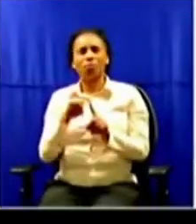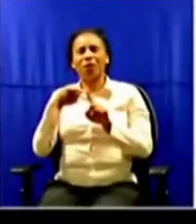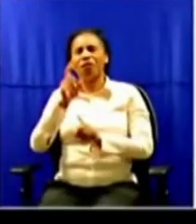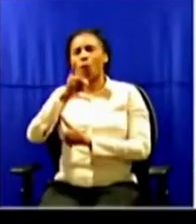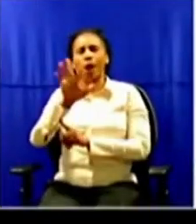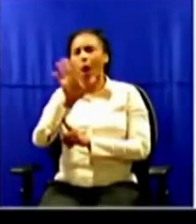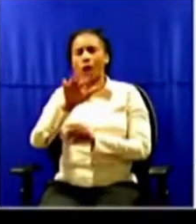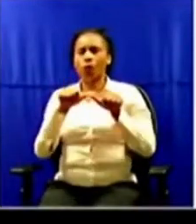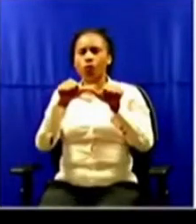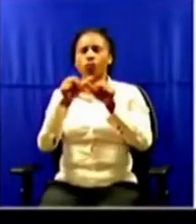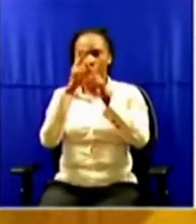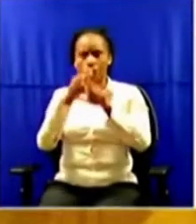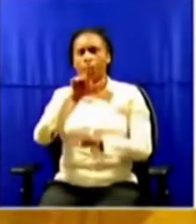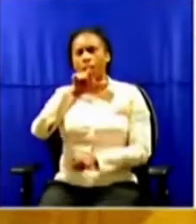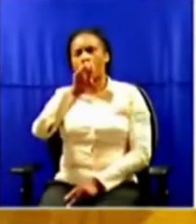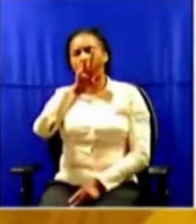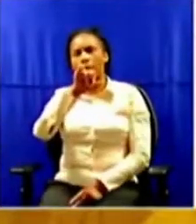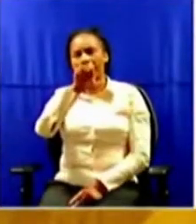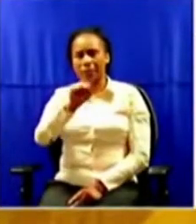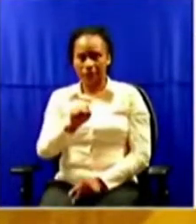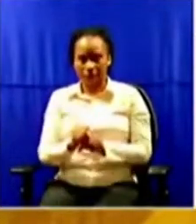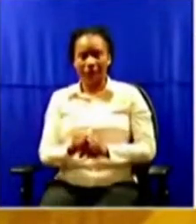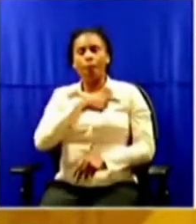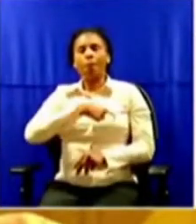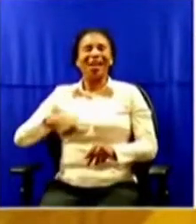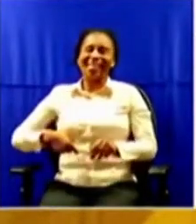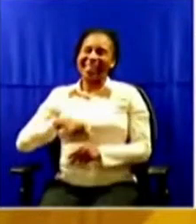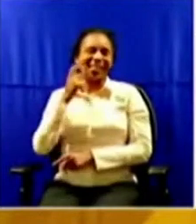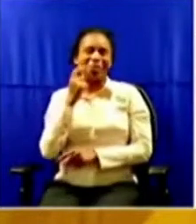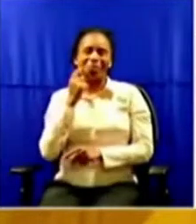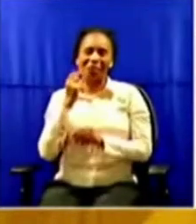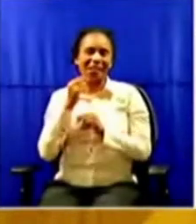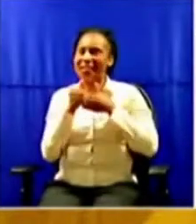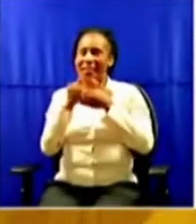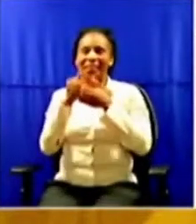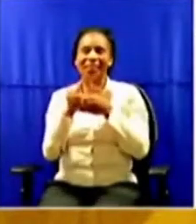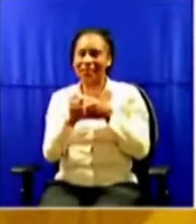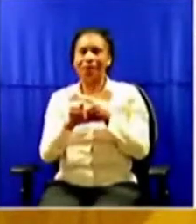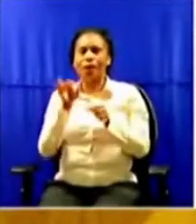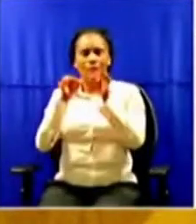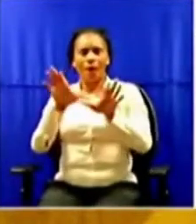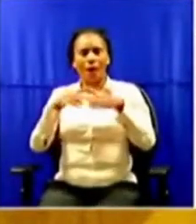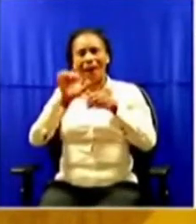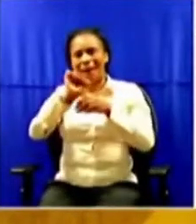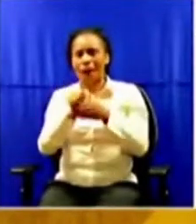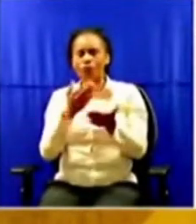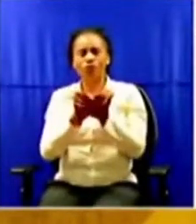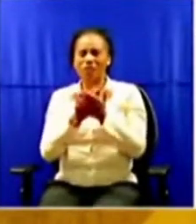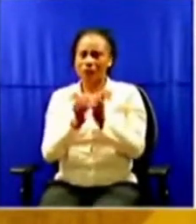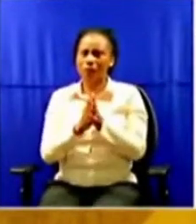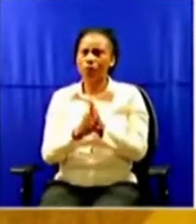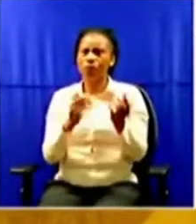Madam Chair, the President is simply not able to lead his party to embrace the economic reforms necessary to save our